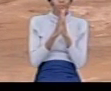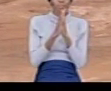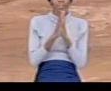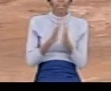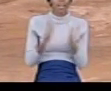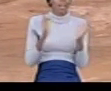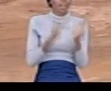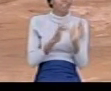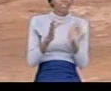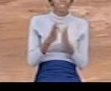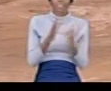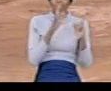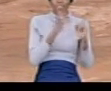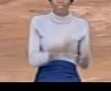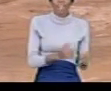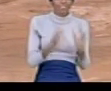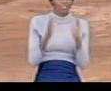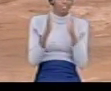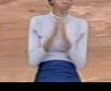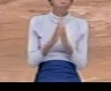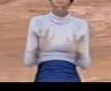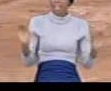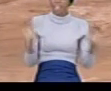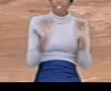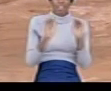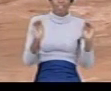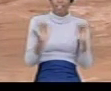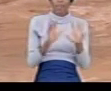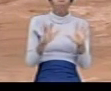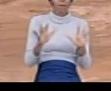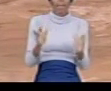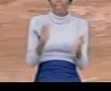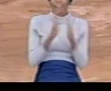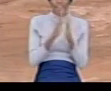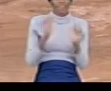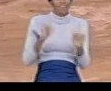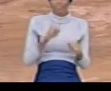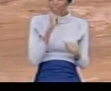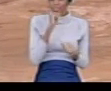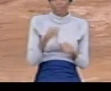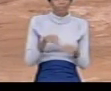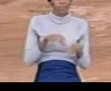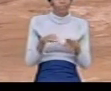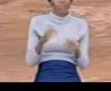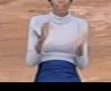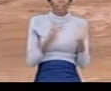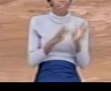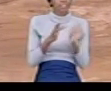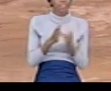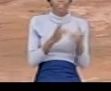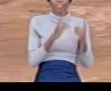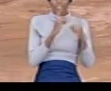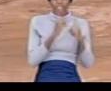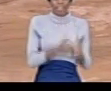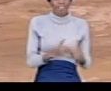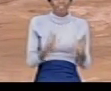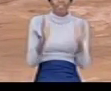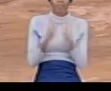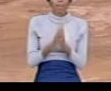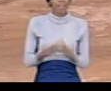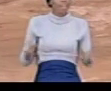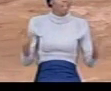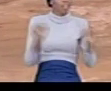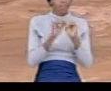do. Jesus answers prayers, nothing prayer cannot do. Jesus